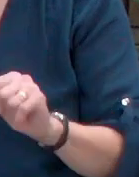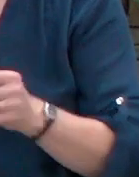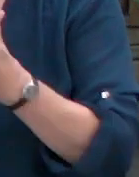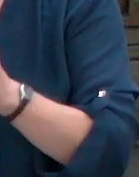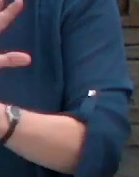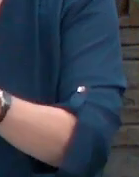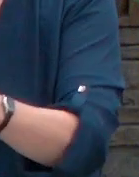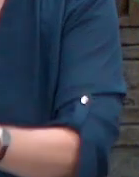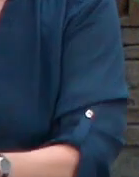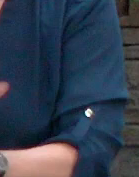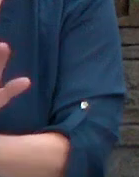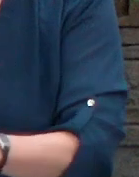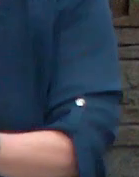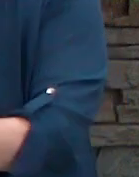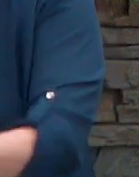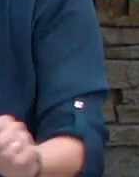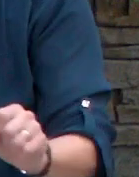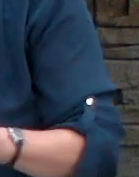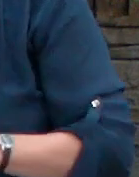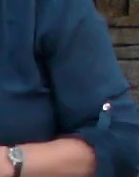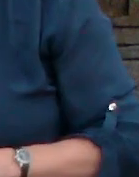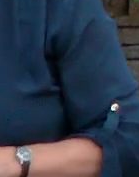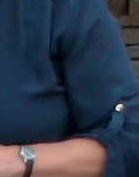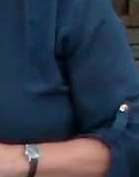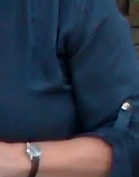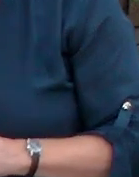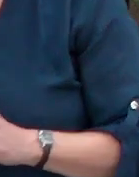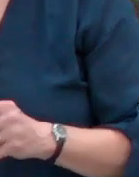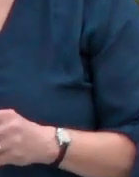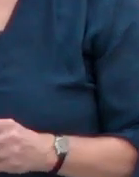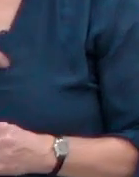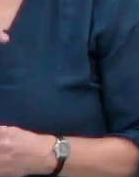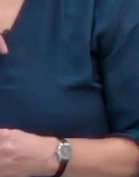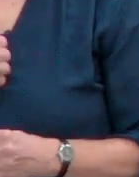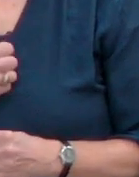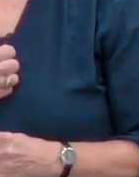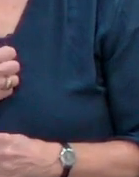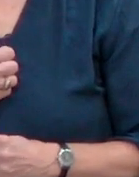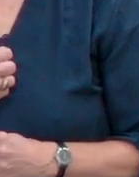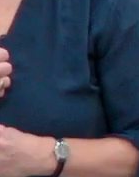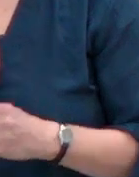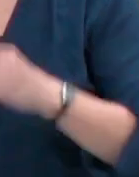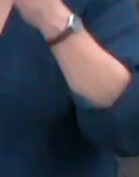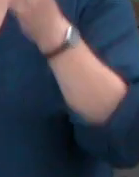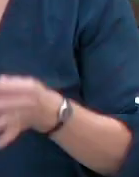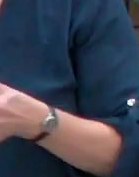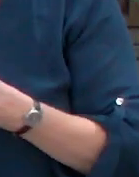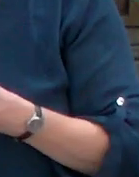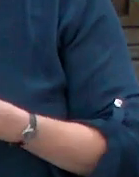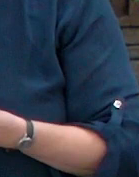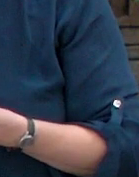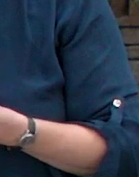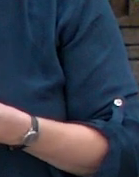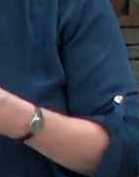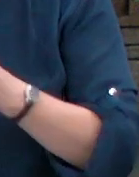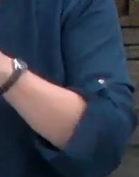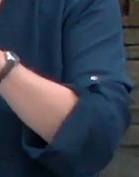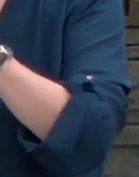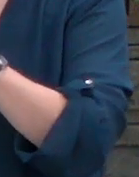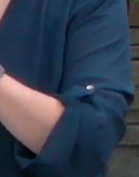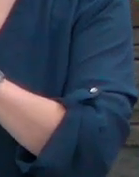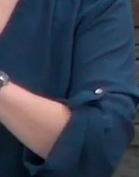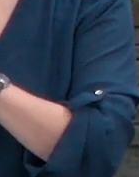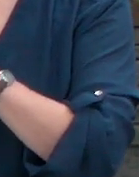Lord God, in their salvation. Not that we are the ones that that determine that, Lord God, that it's between you and